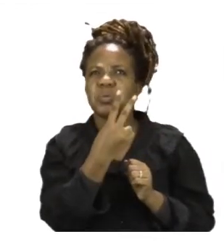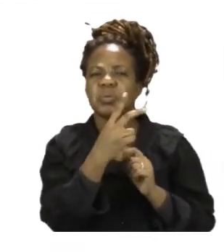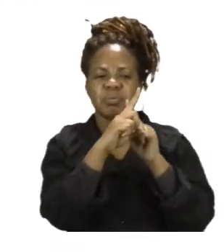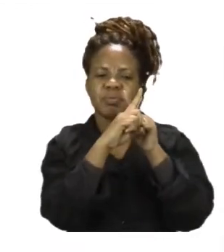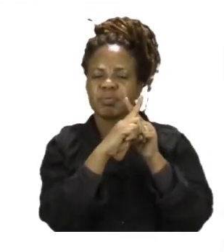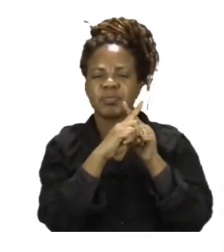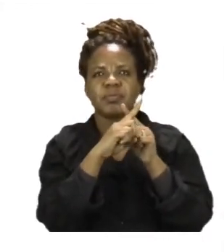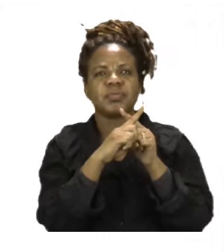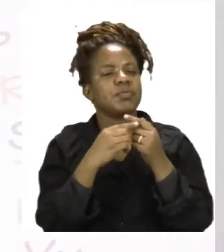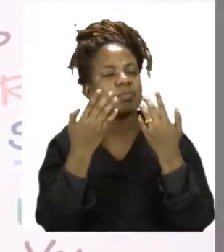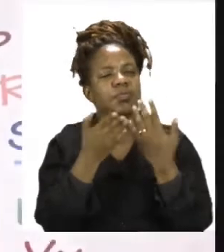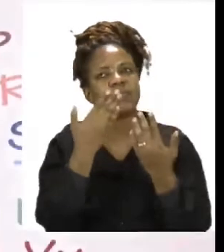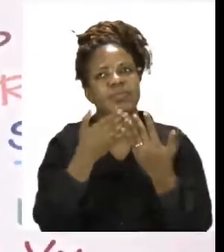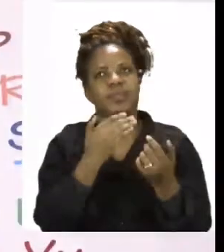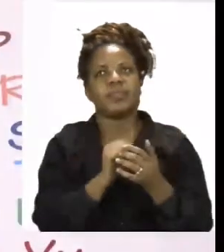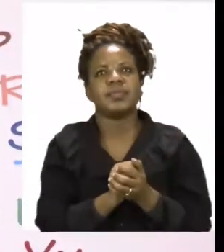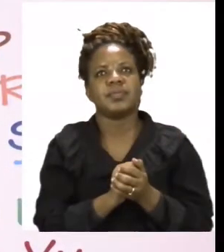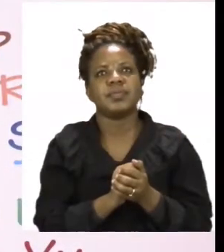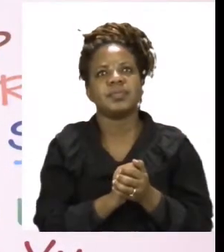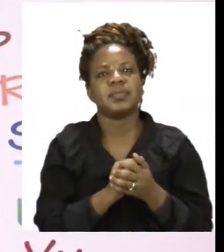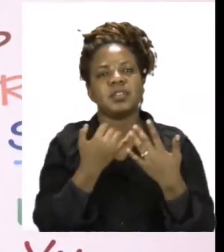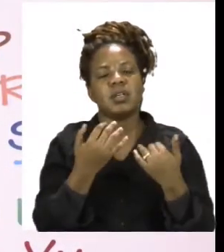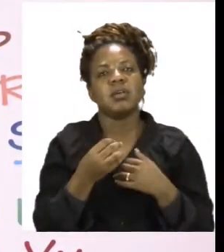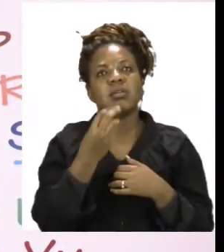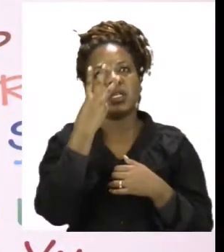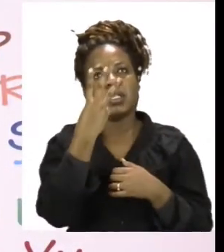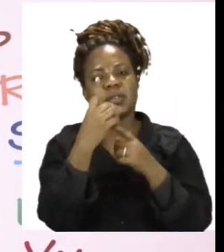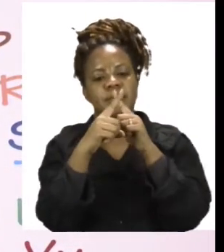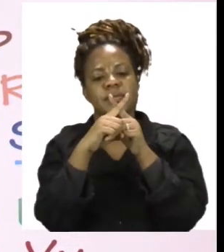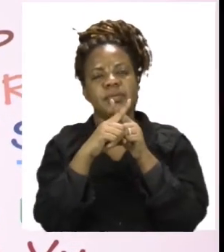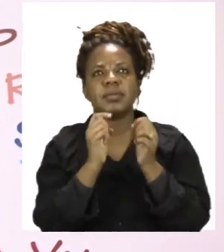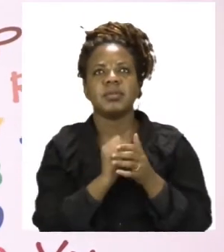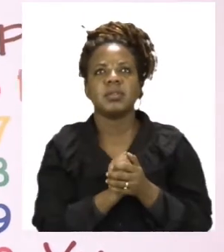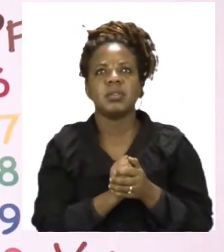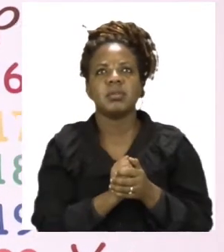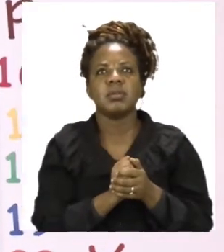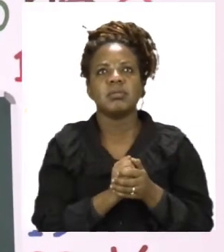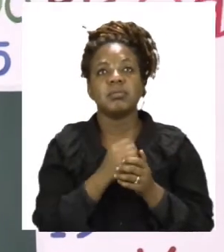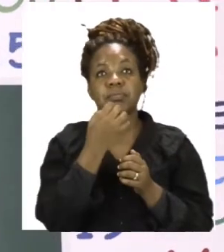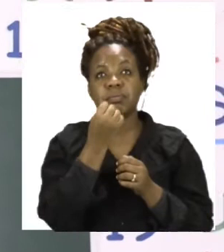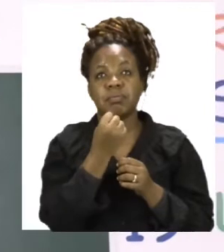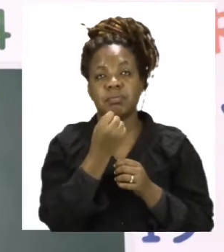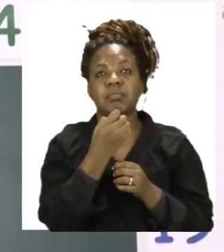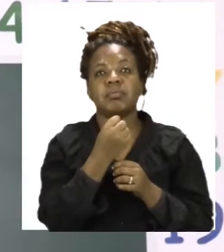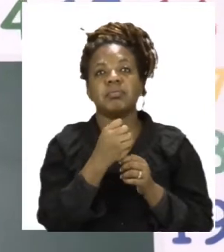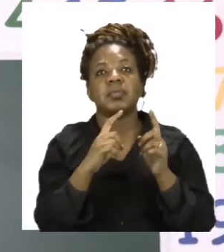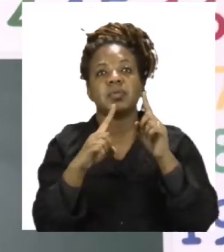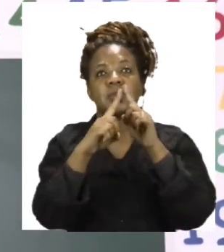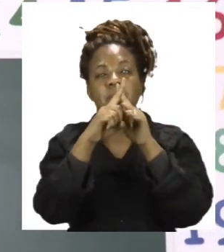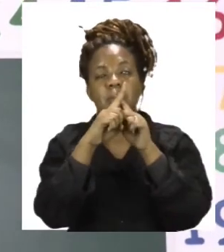you. So let us take a look at the 3 times table. On the board, I have a 3 times table